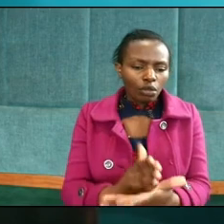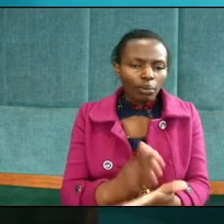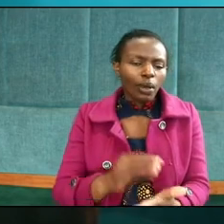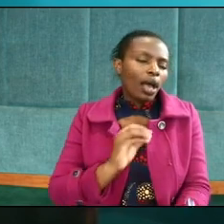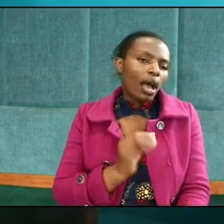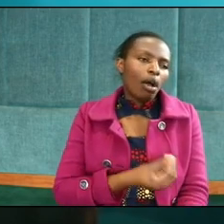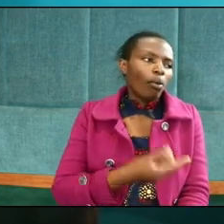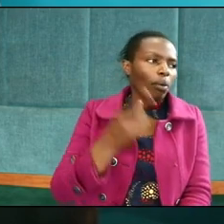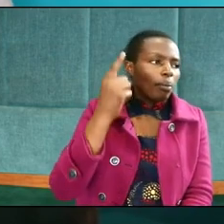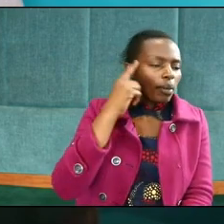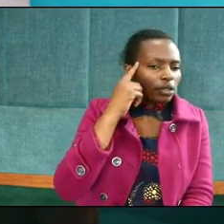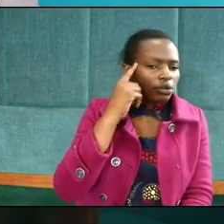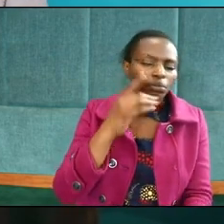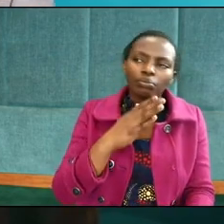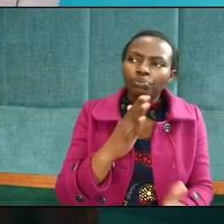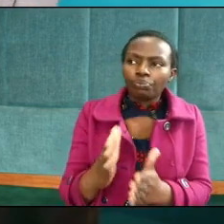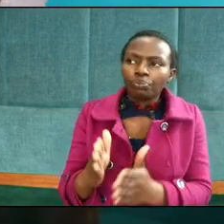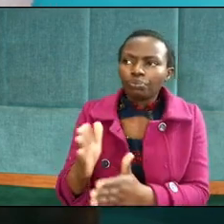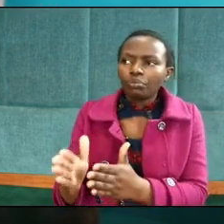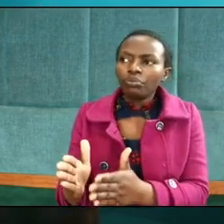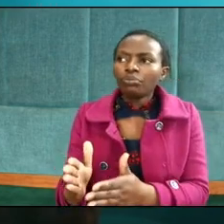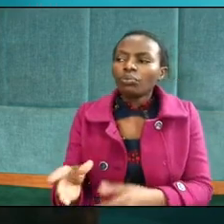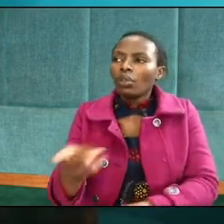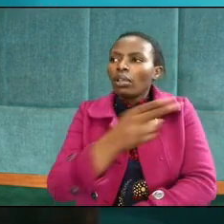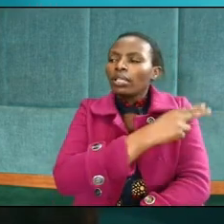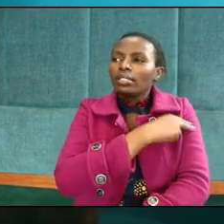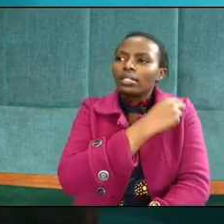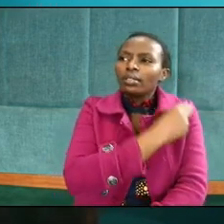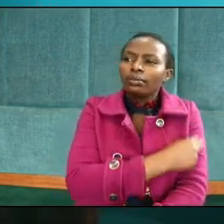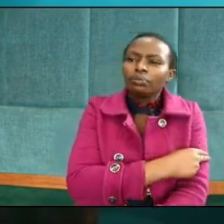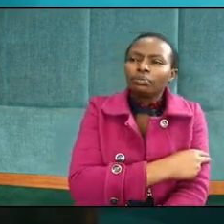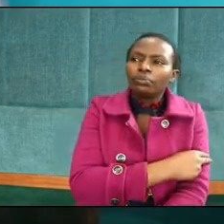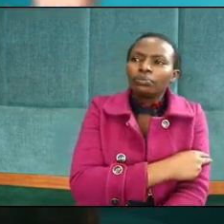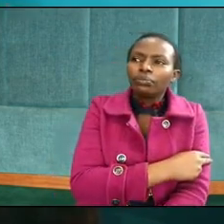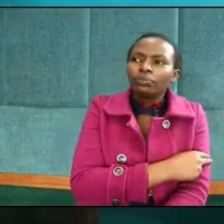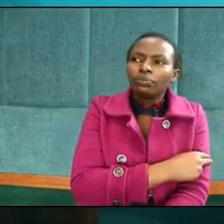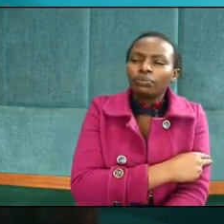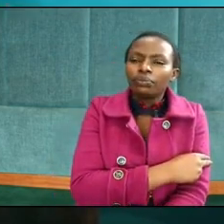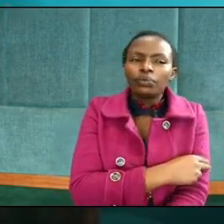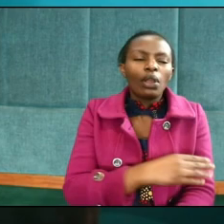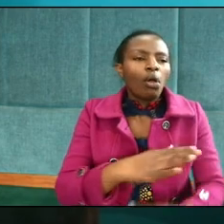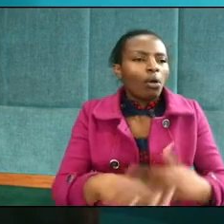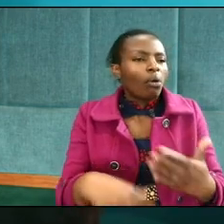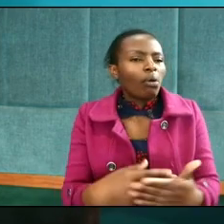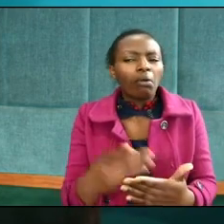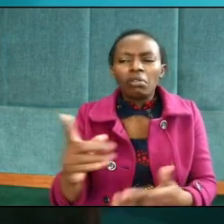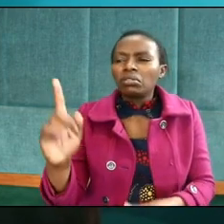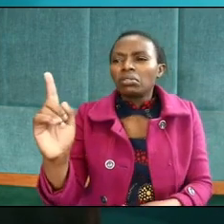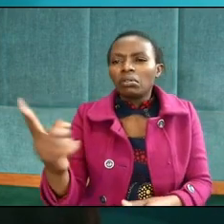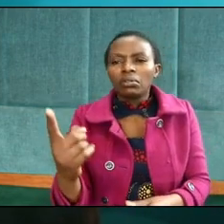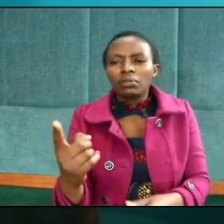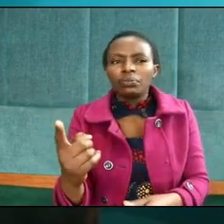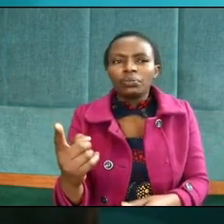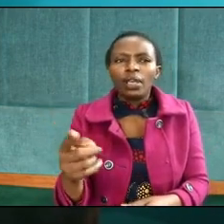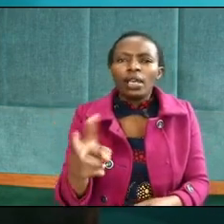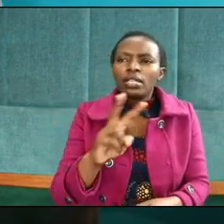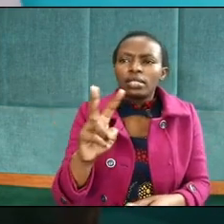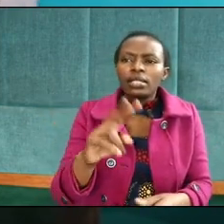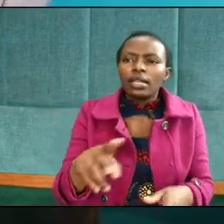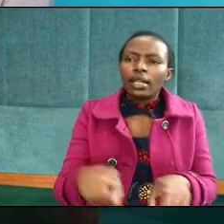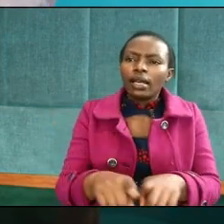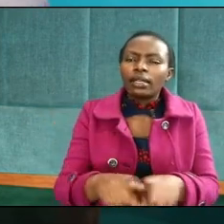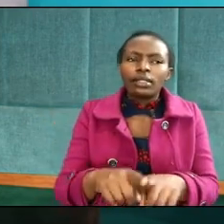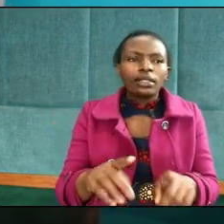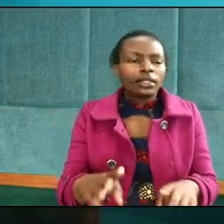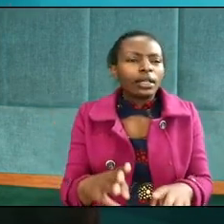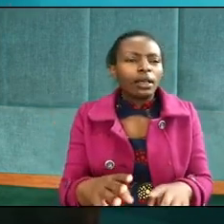disorders. Since the time of dawn, loneliness is perceived as a global human phenomenon.